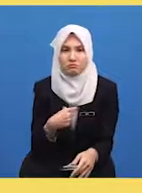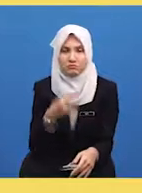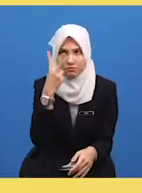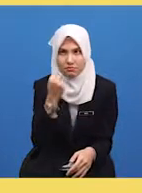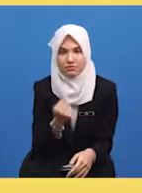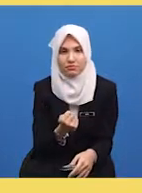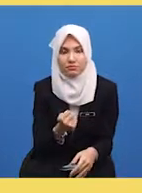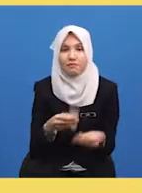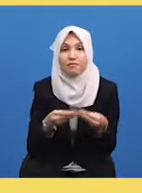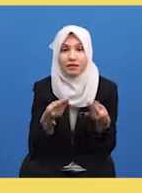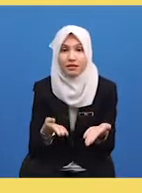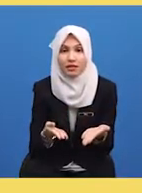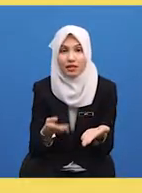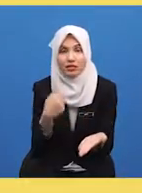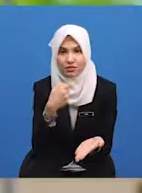you trust.